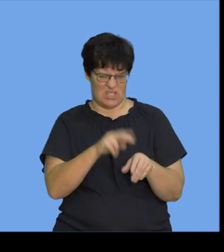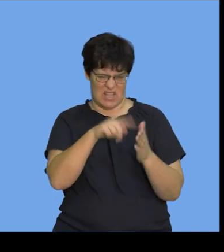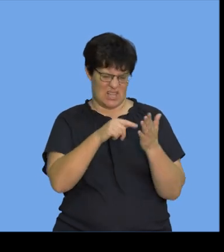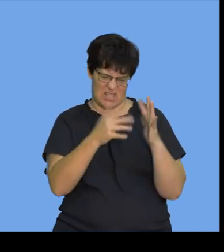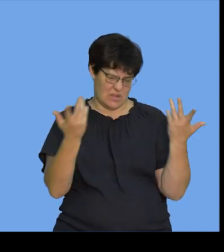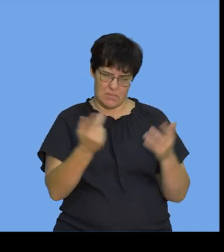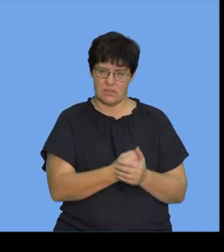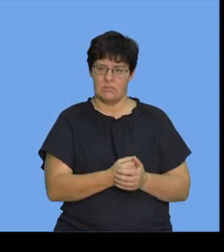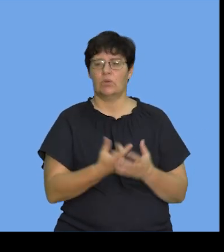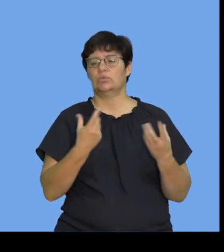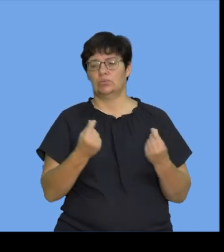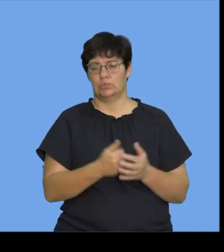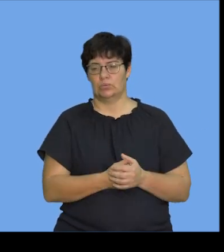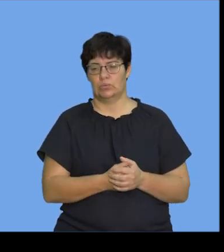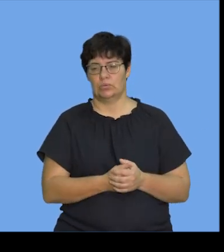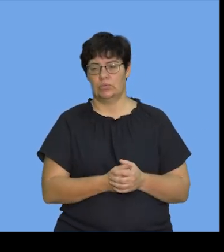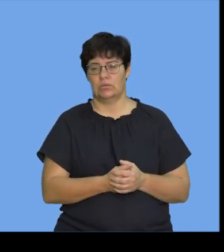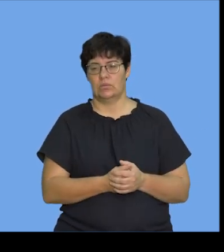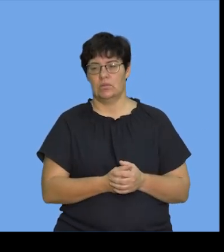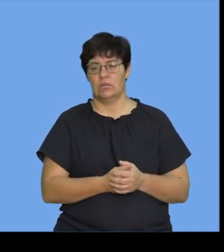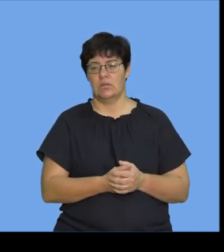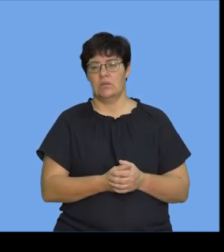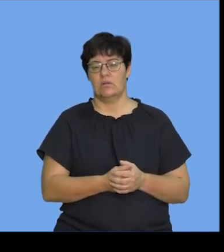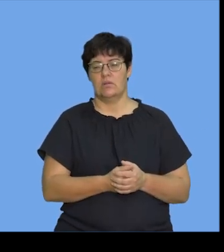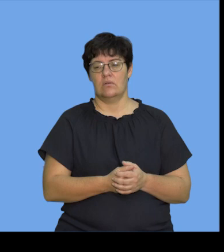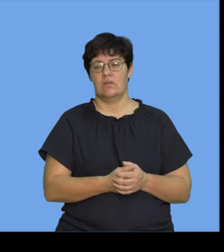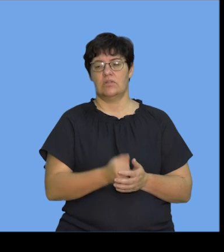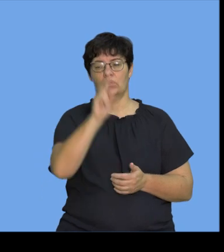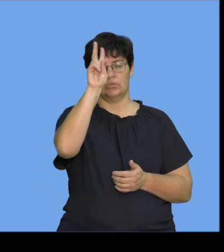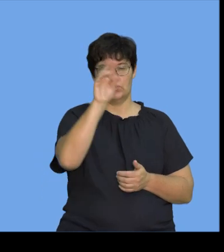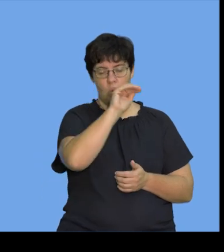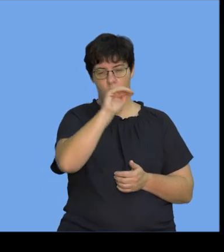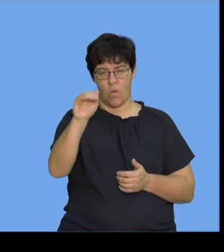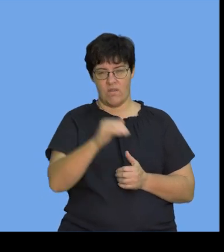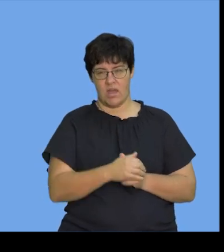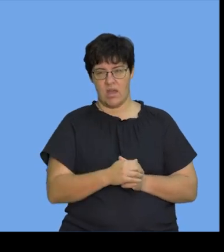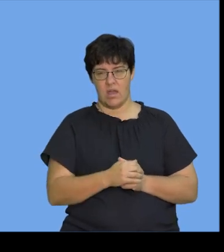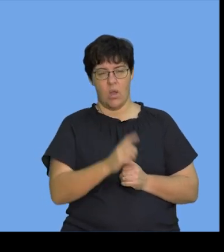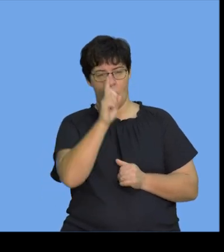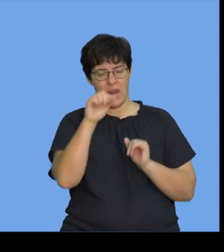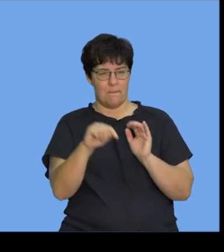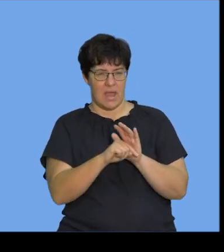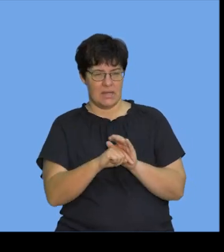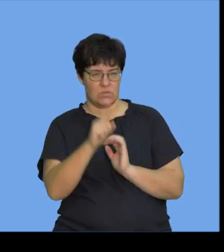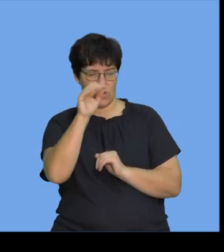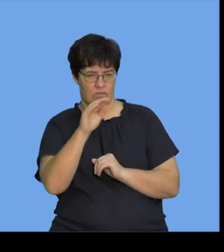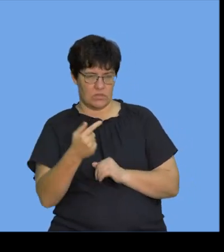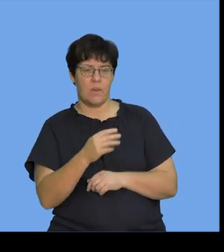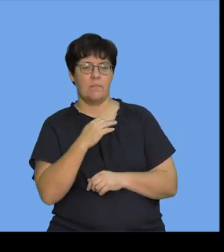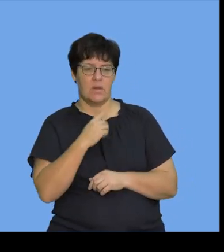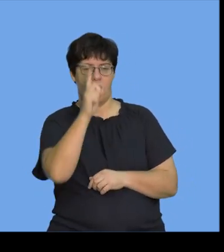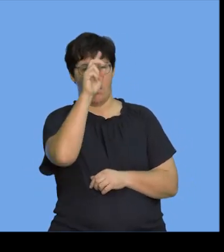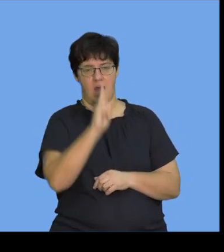but let me do it with mental maths, right? So this will be 2/1 minus 1/2 is